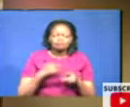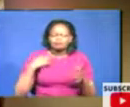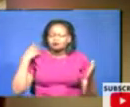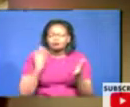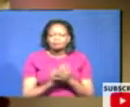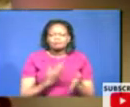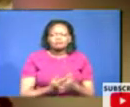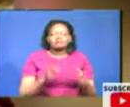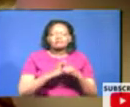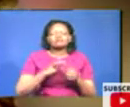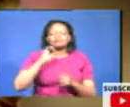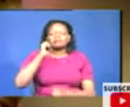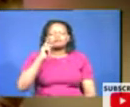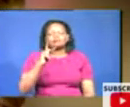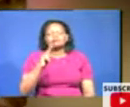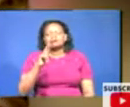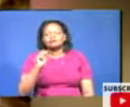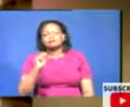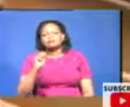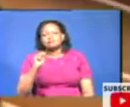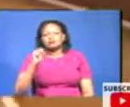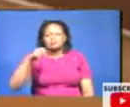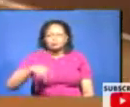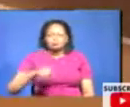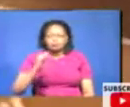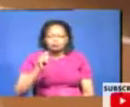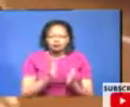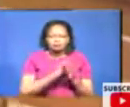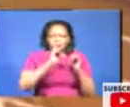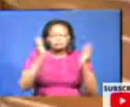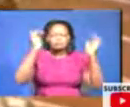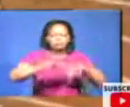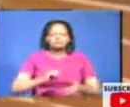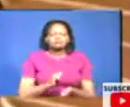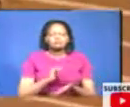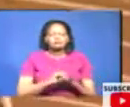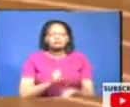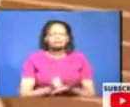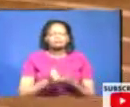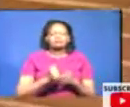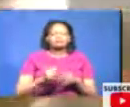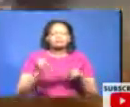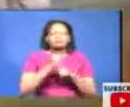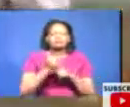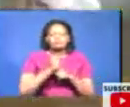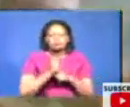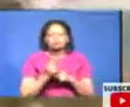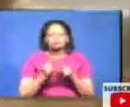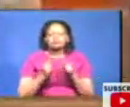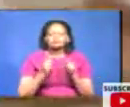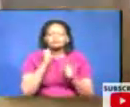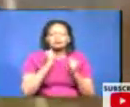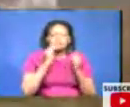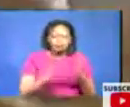Peace Association and is thankful for seminars that are held to educate athletes on the effect of drugs and the